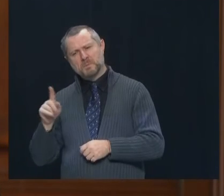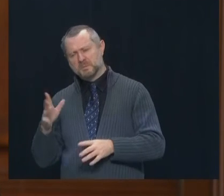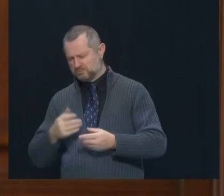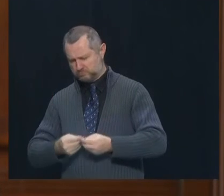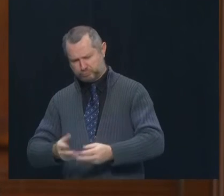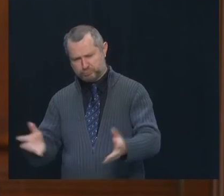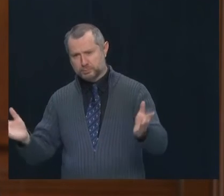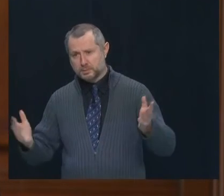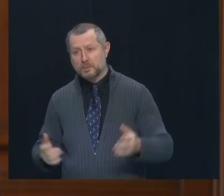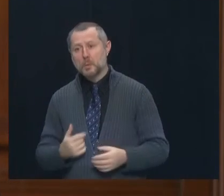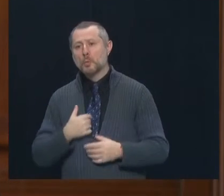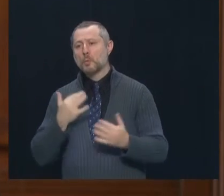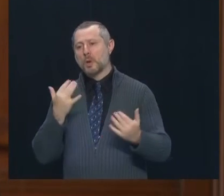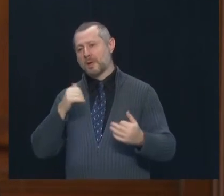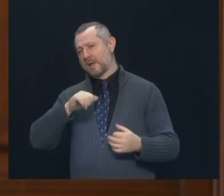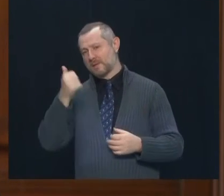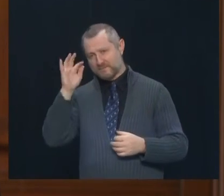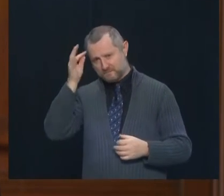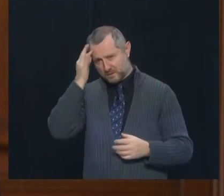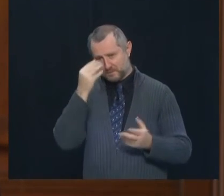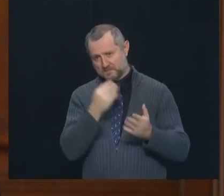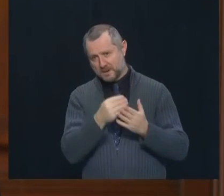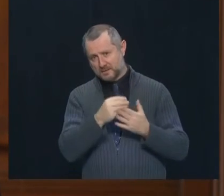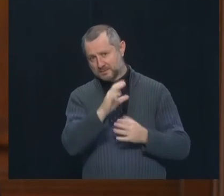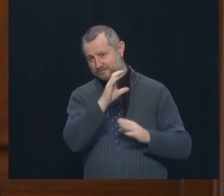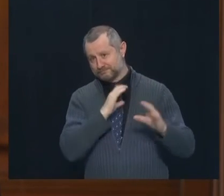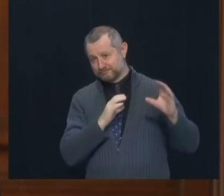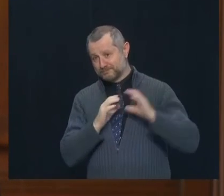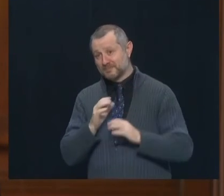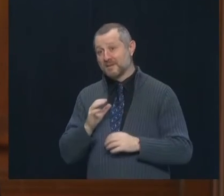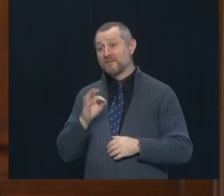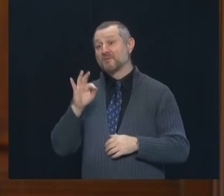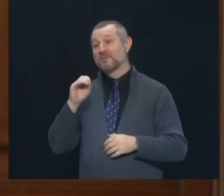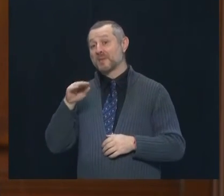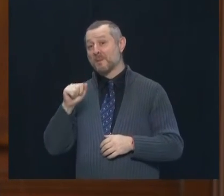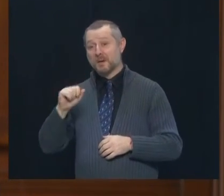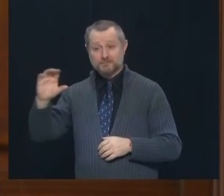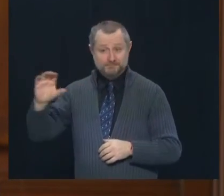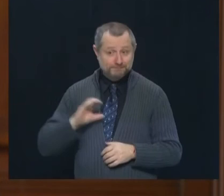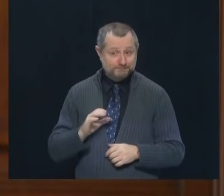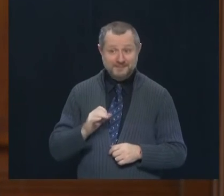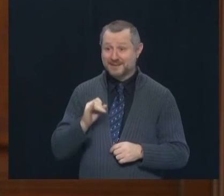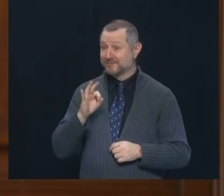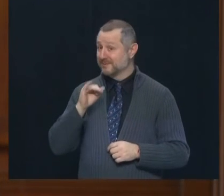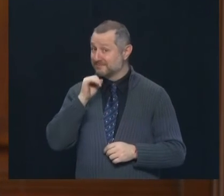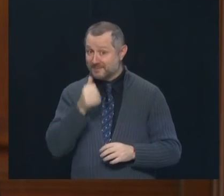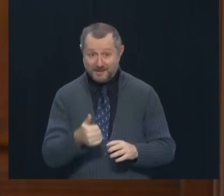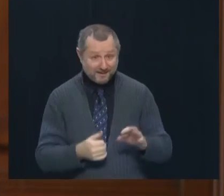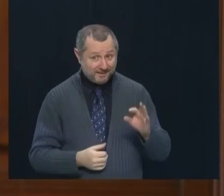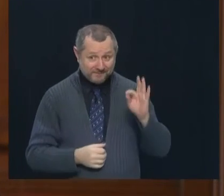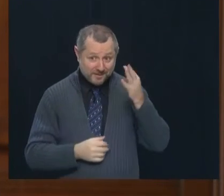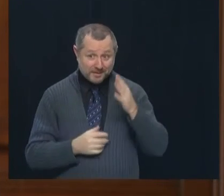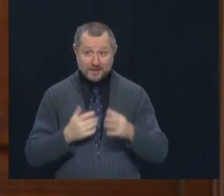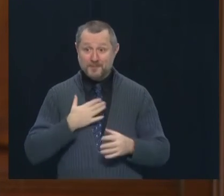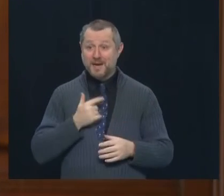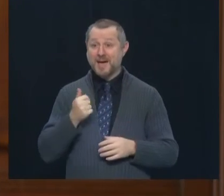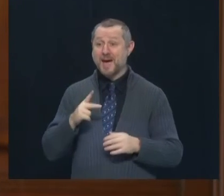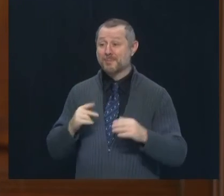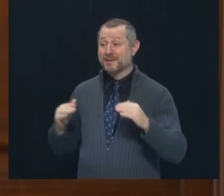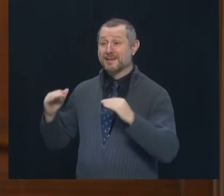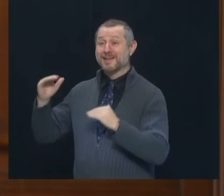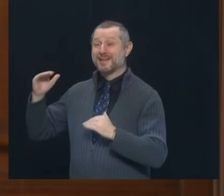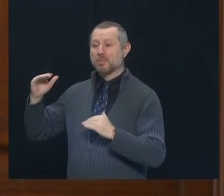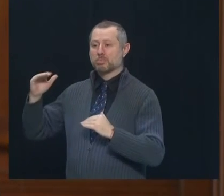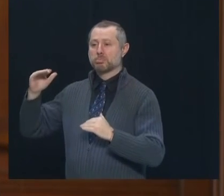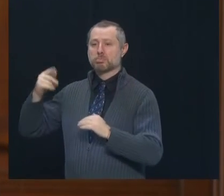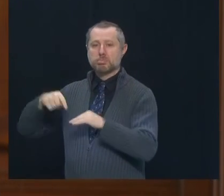federal revenue streams, FEMA reimbursements, and if not, they'll just add to our gap. which currently we're waiting for the federal government